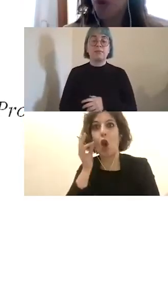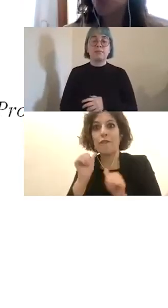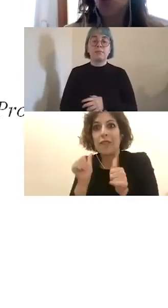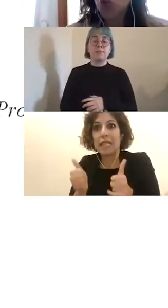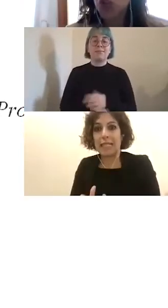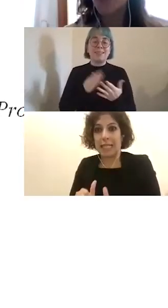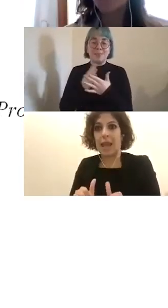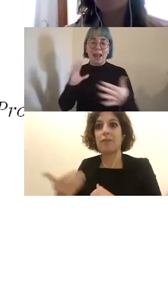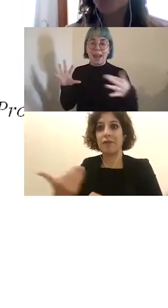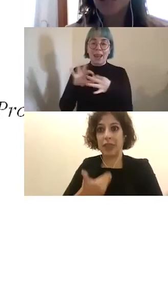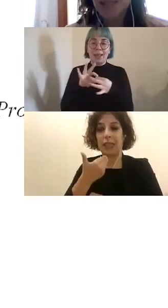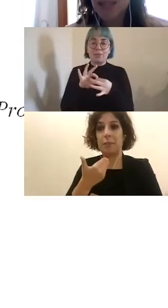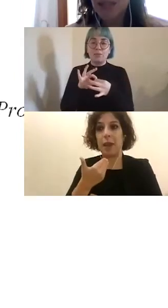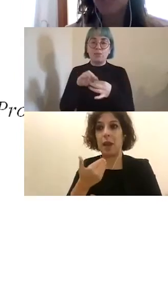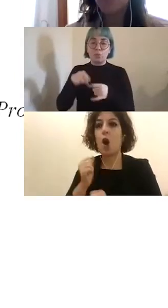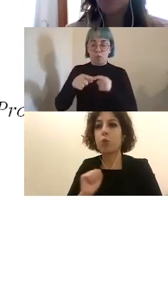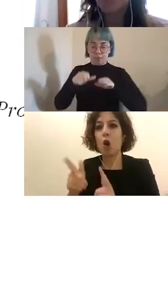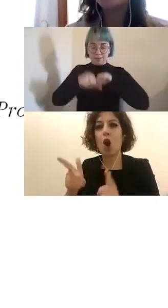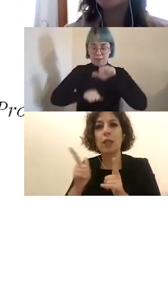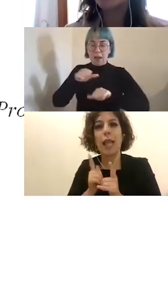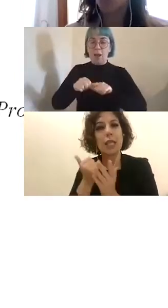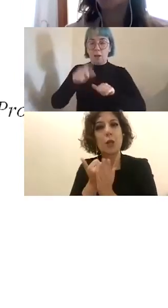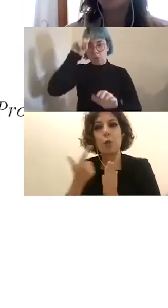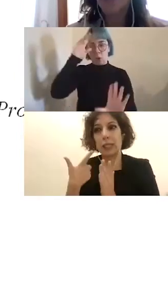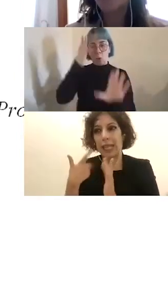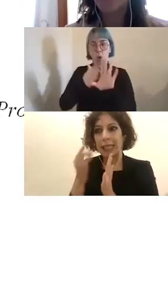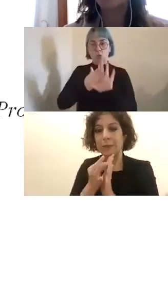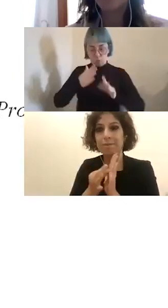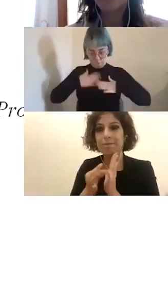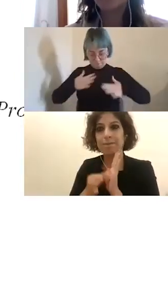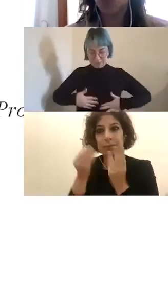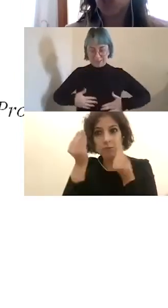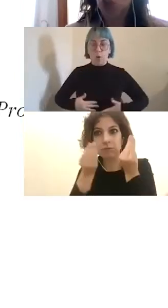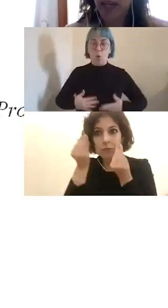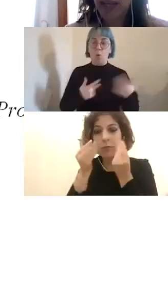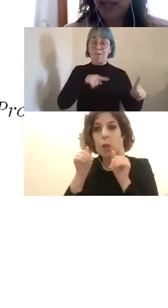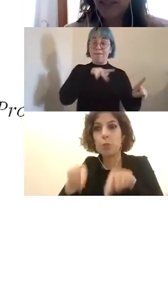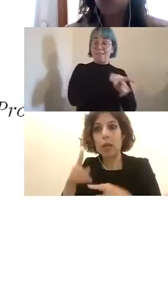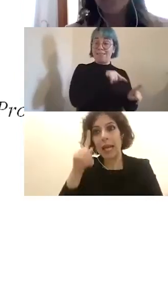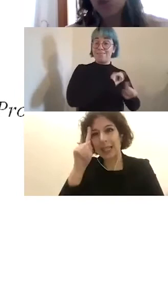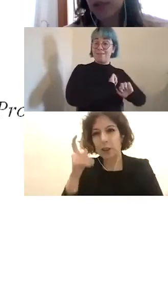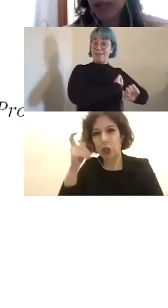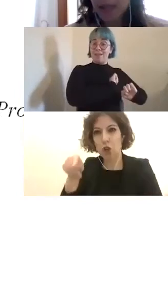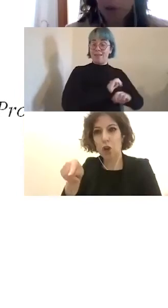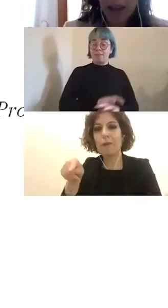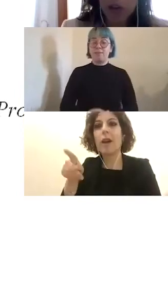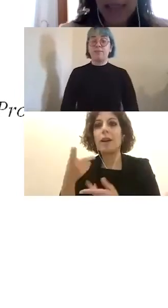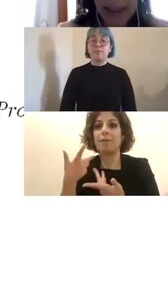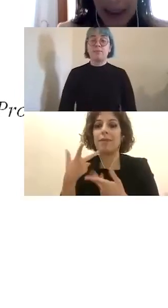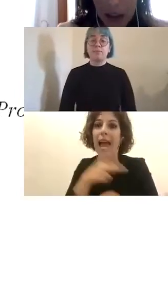relevant to the psychological and the physical condition of the victim. These can be